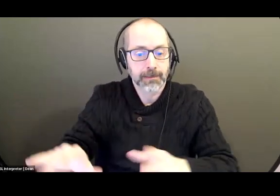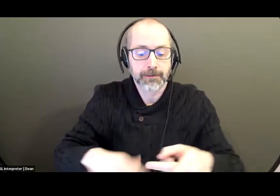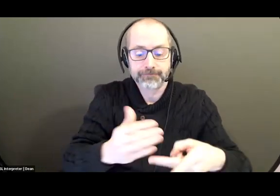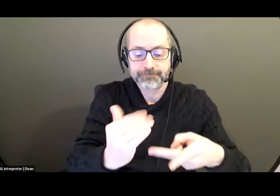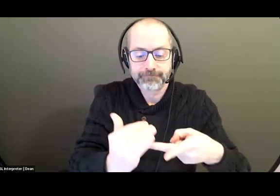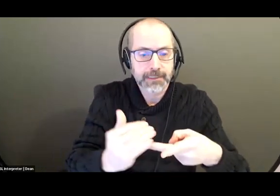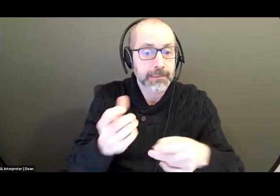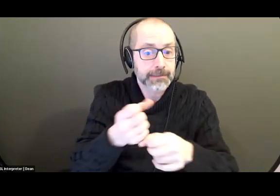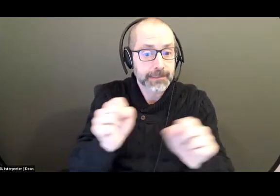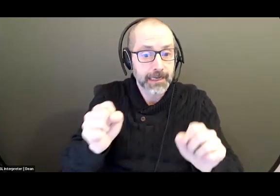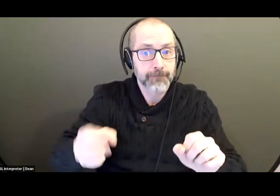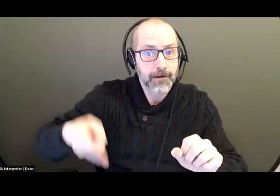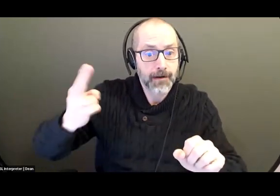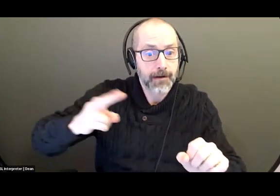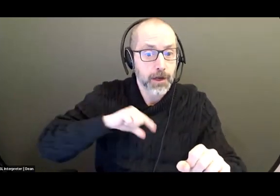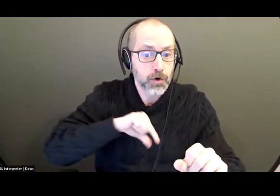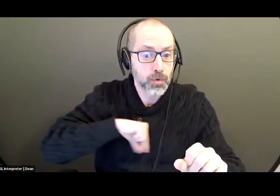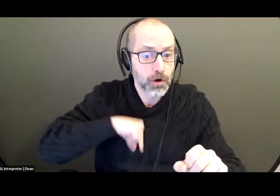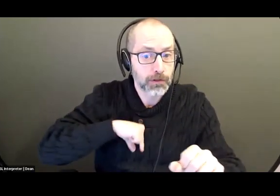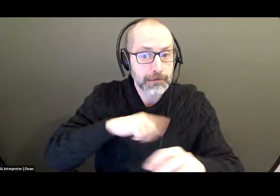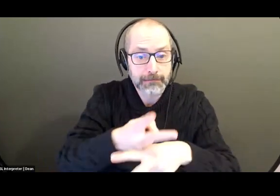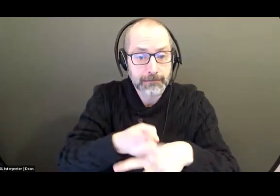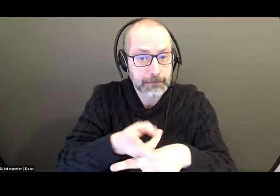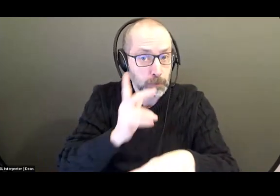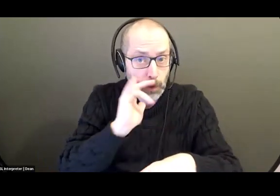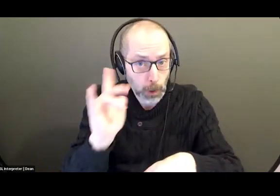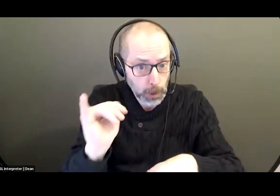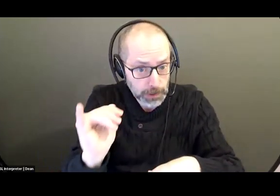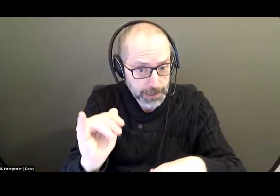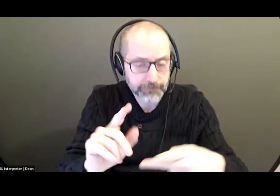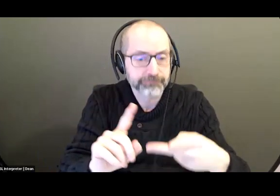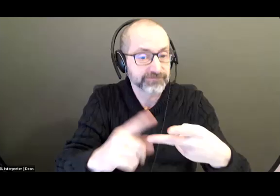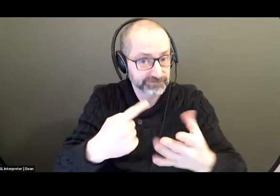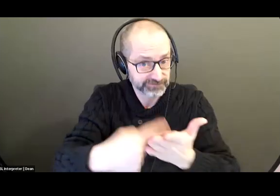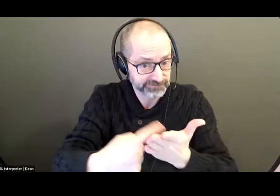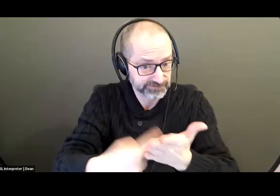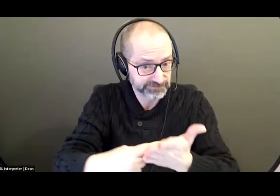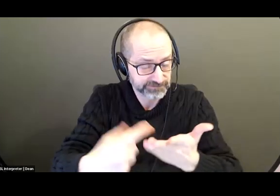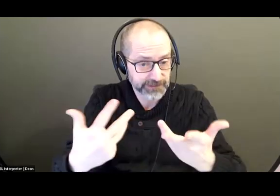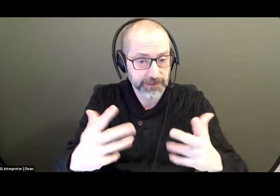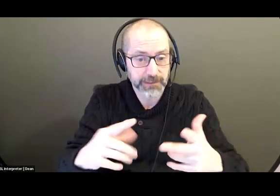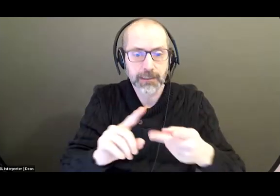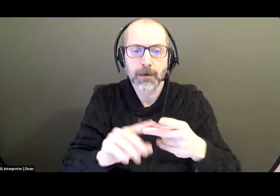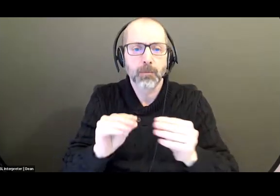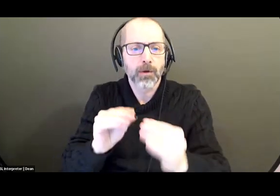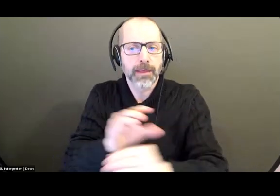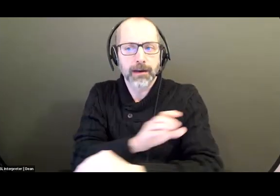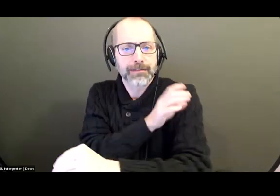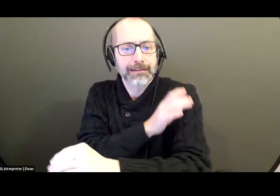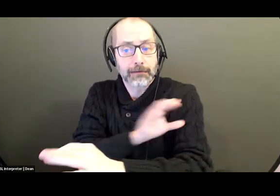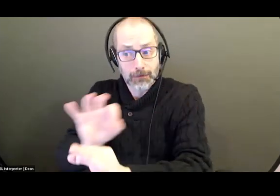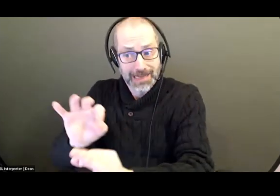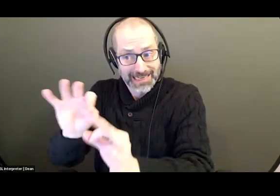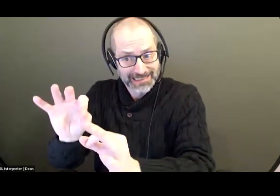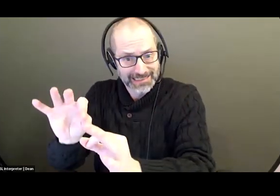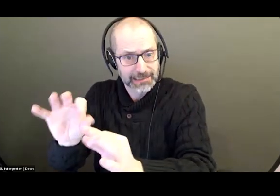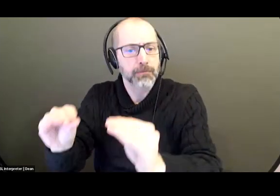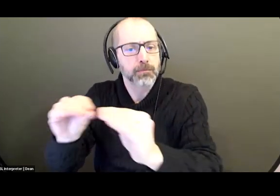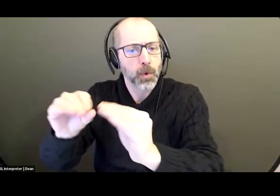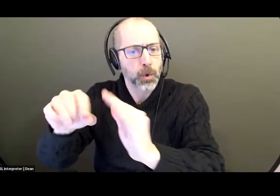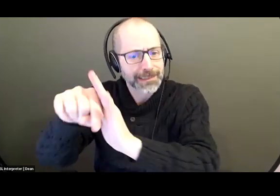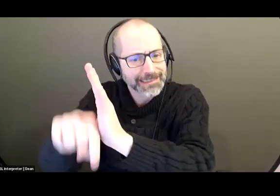up. We talked about what safe and high quality care means, noting that